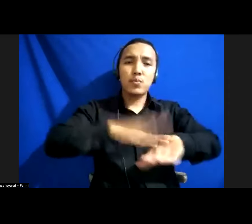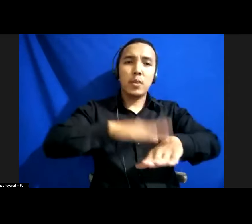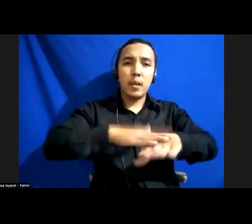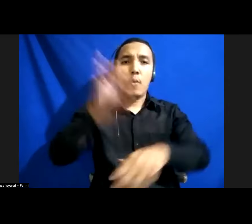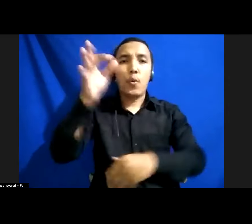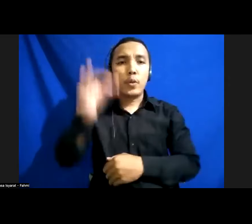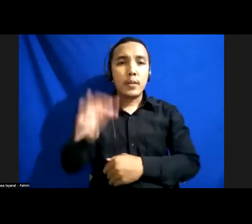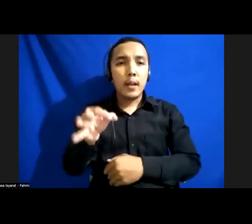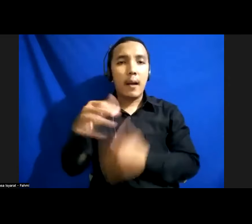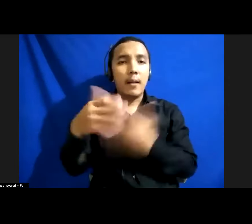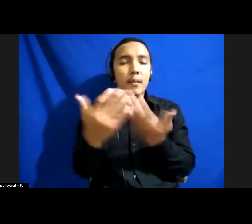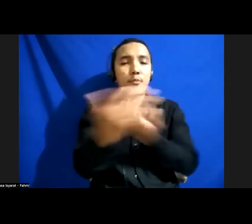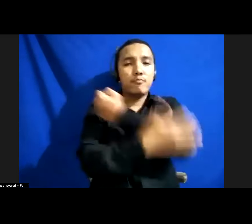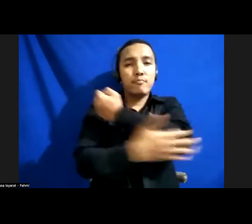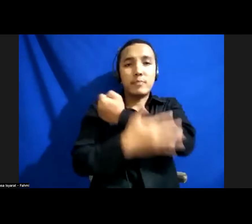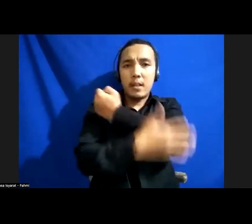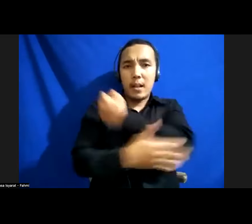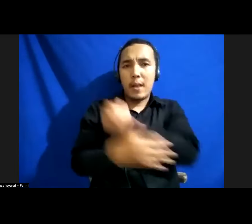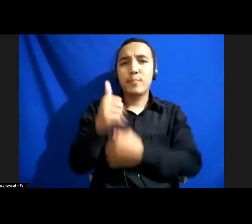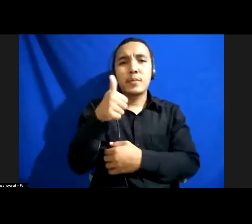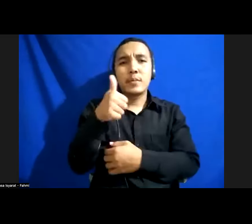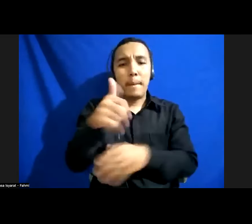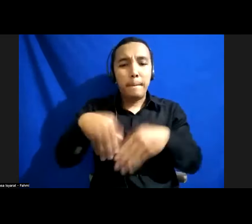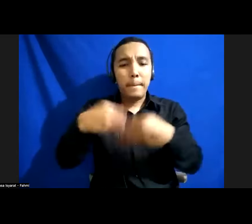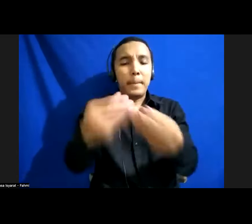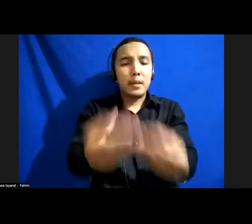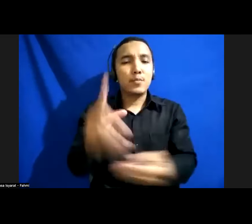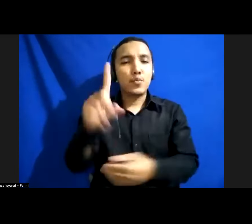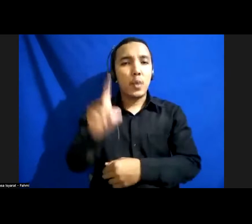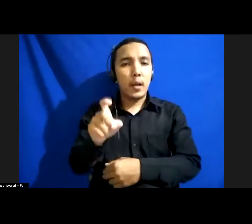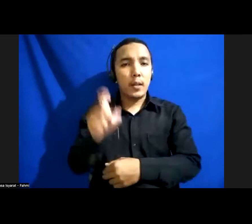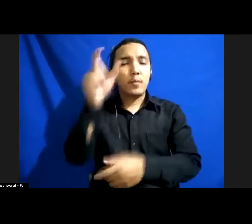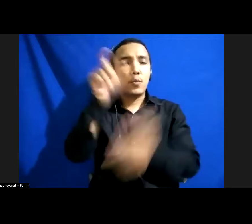massive challenge. And we're going to hear more about that now.